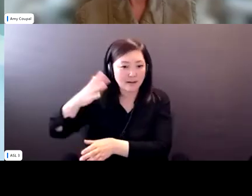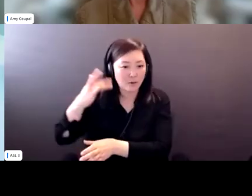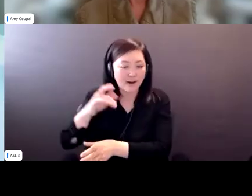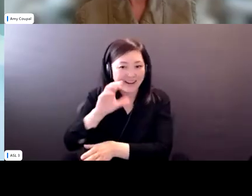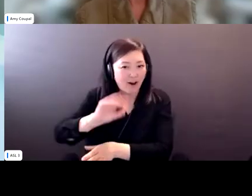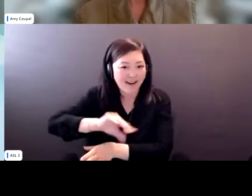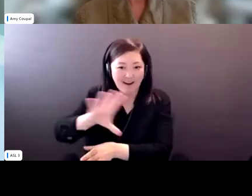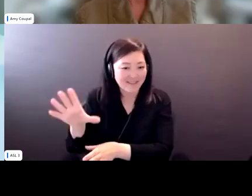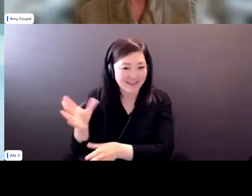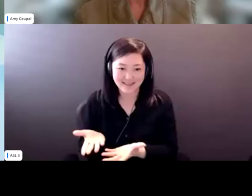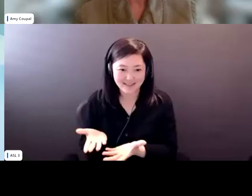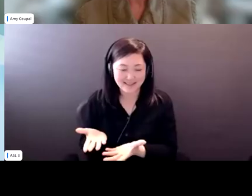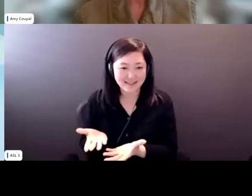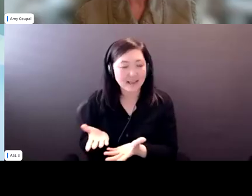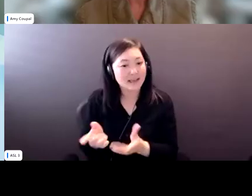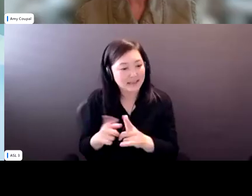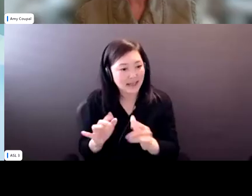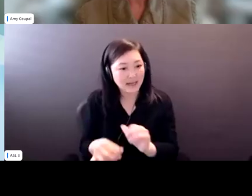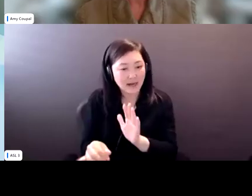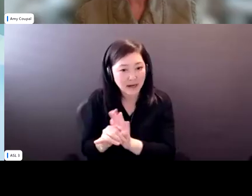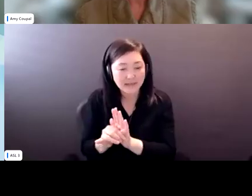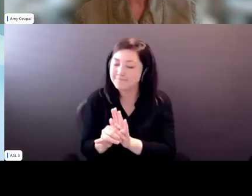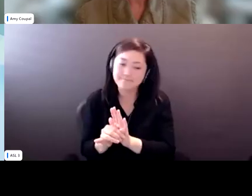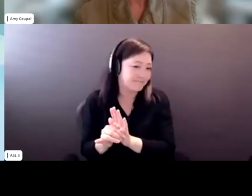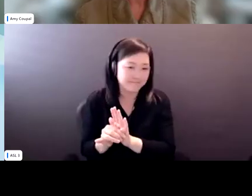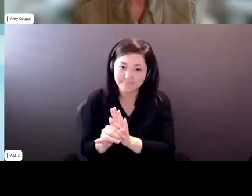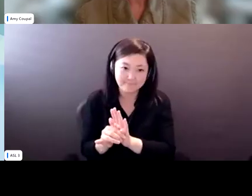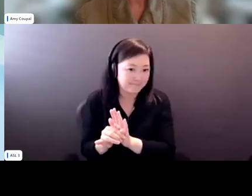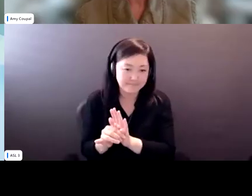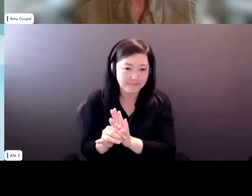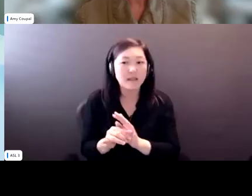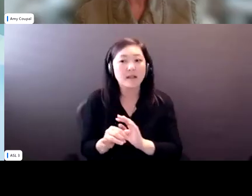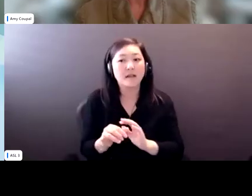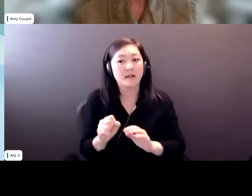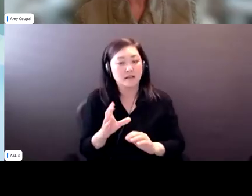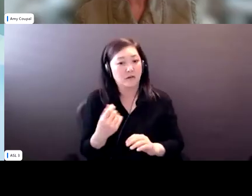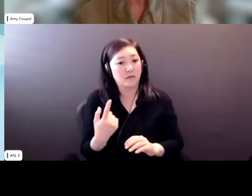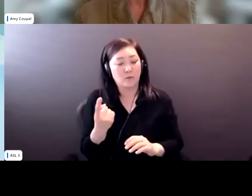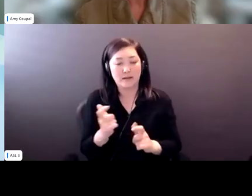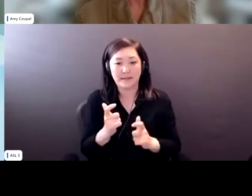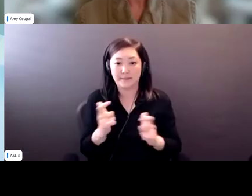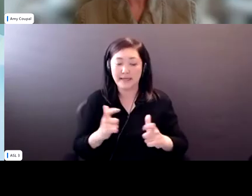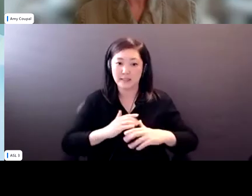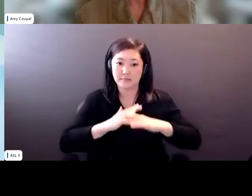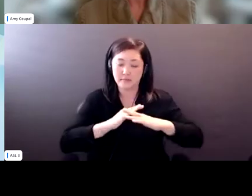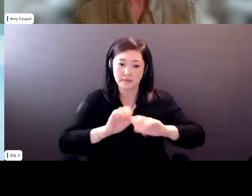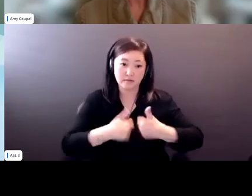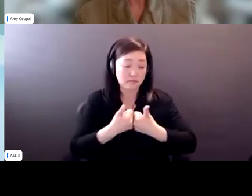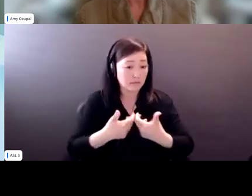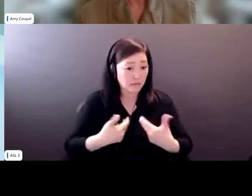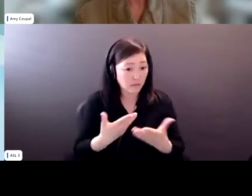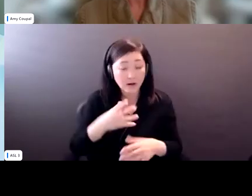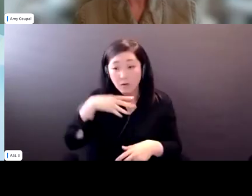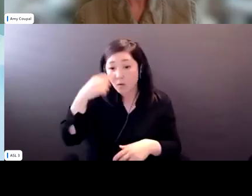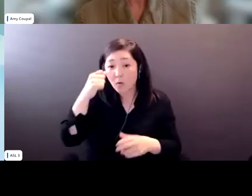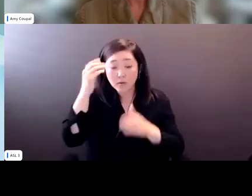doesn't necessarily get identified in everyday life. So one of the biggest barriers that we find is that older adults